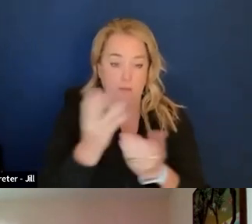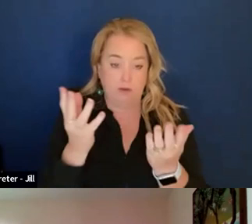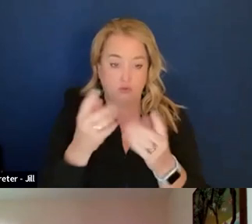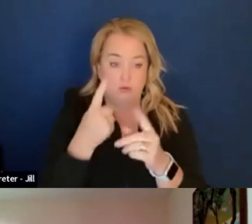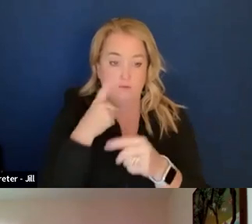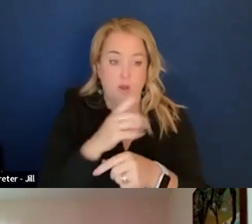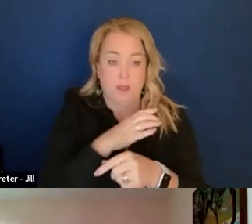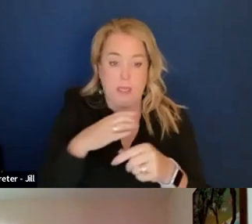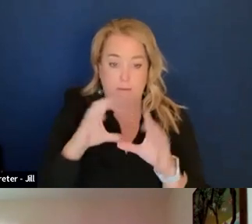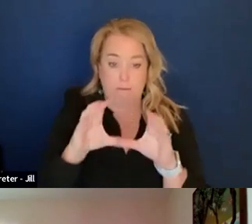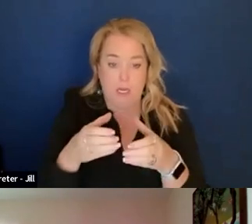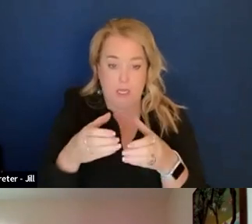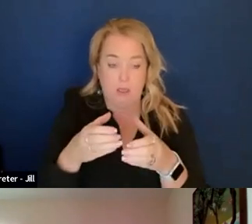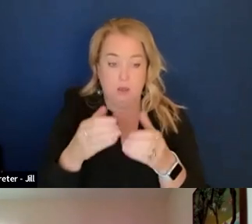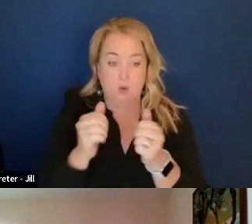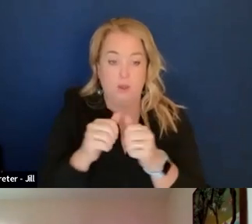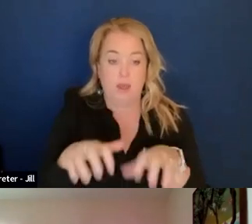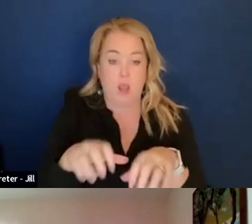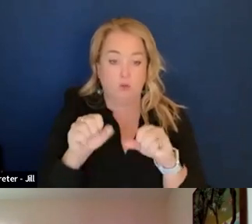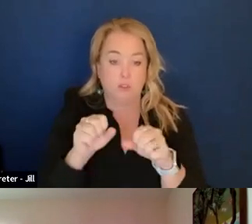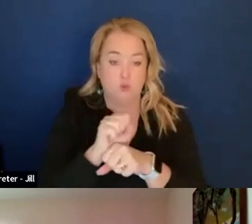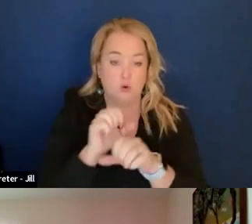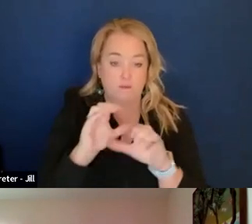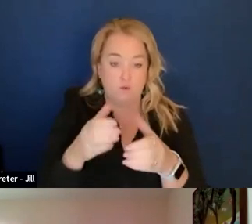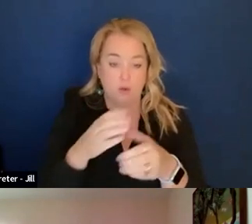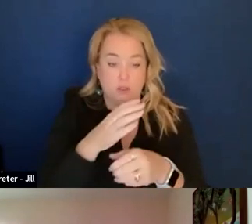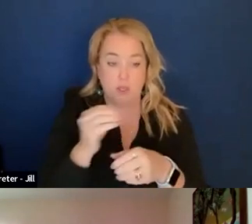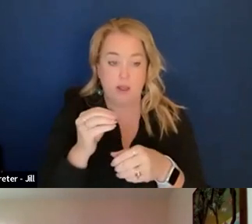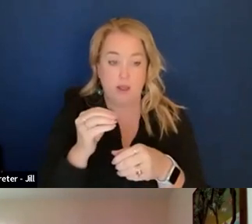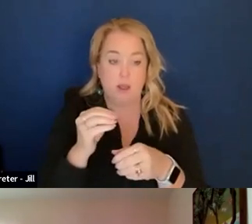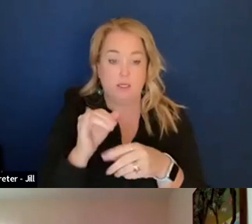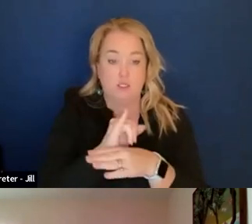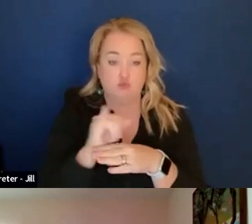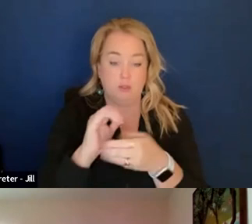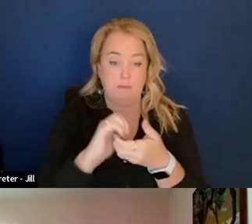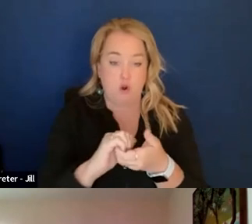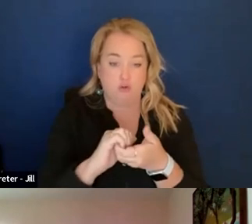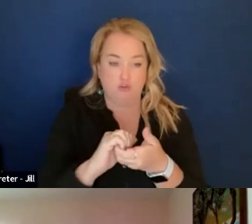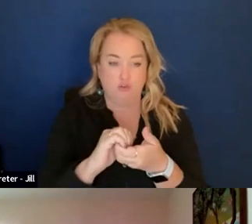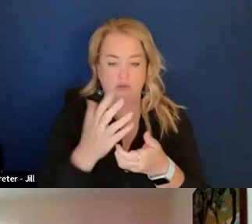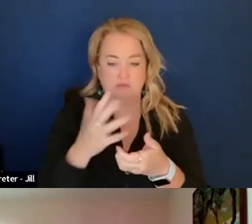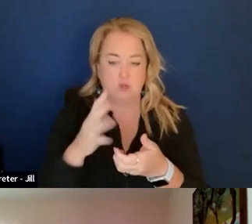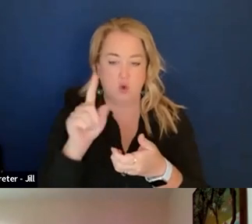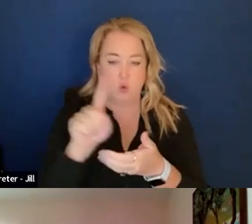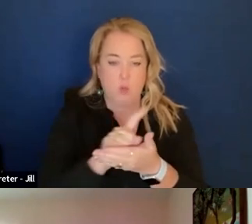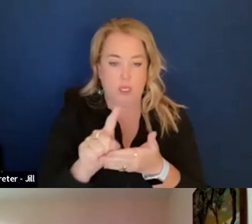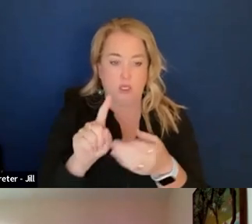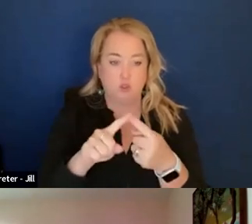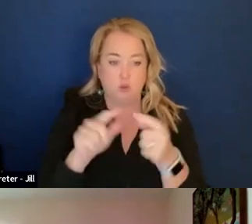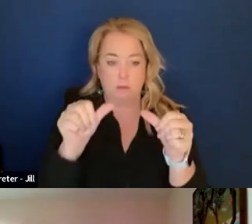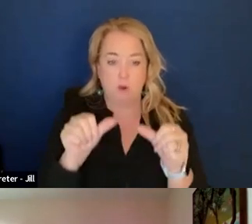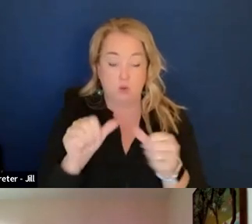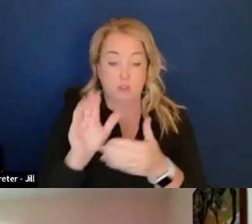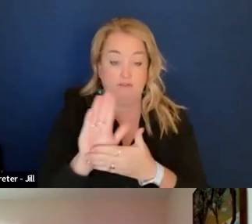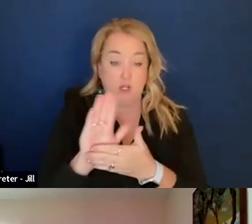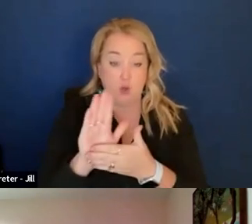could be working with, acquisition workforce and the industry partnership. It usually takes us about a week to post the videos, to